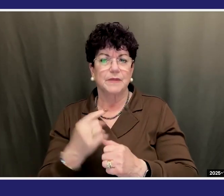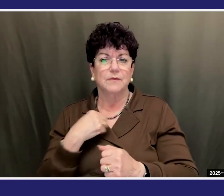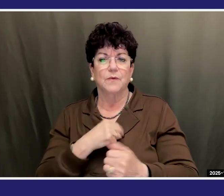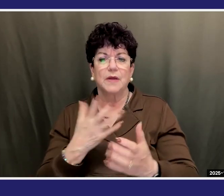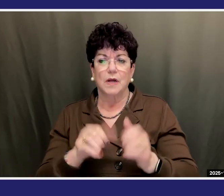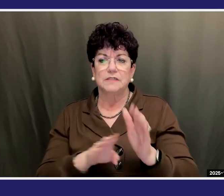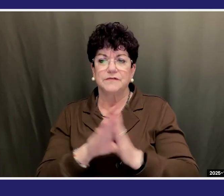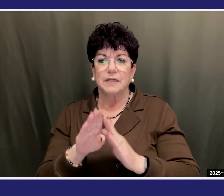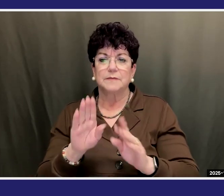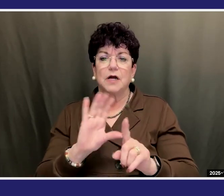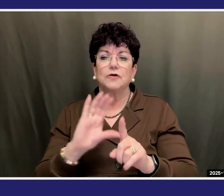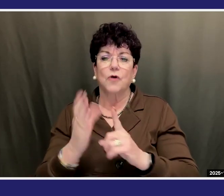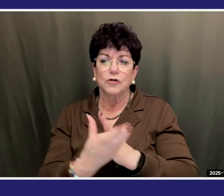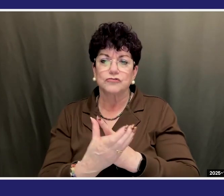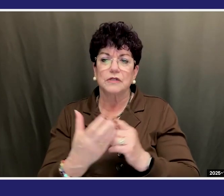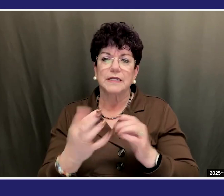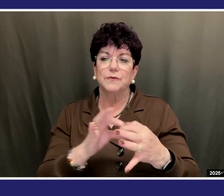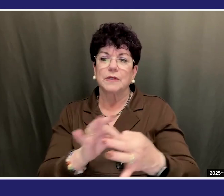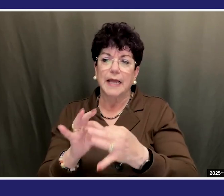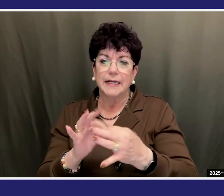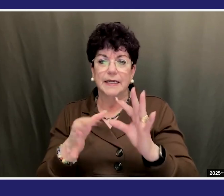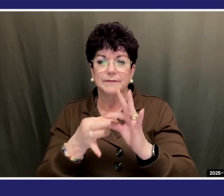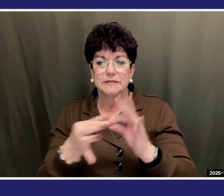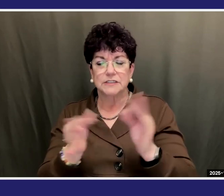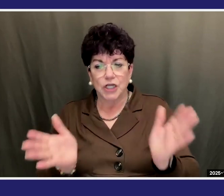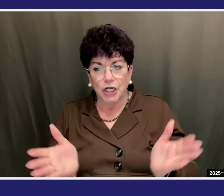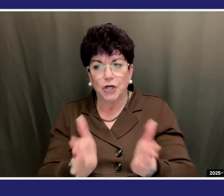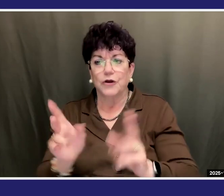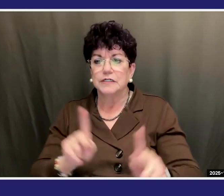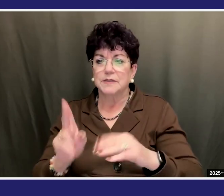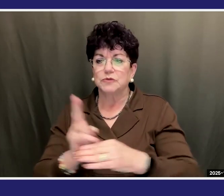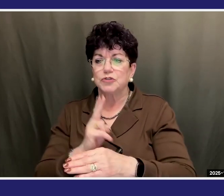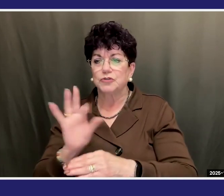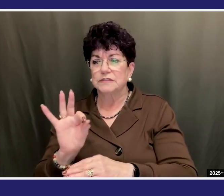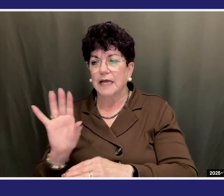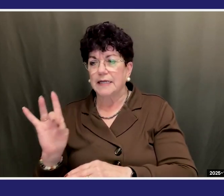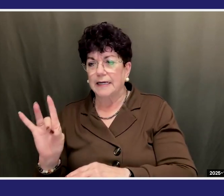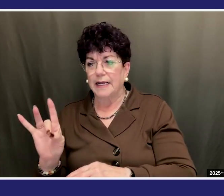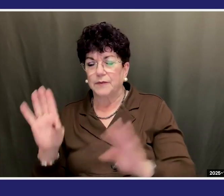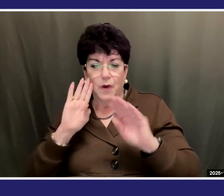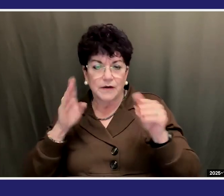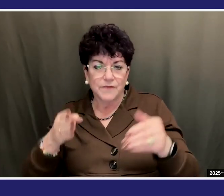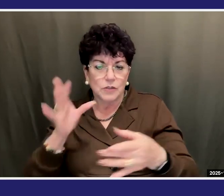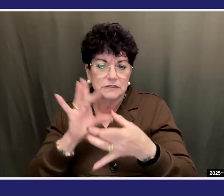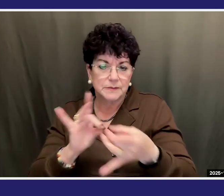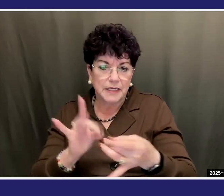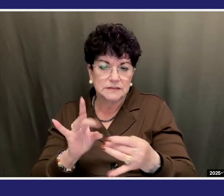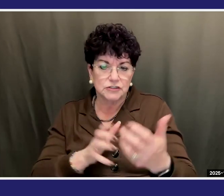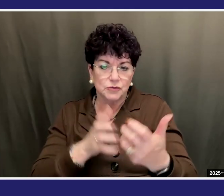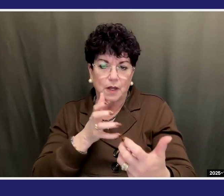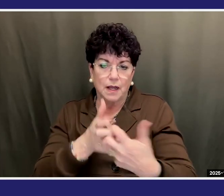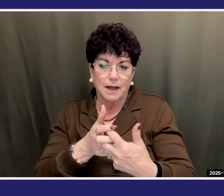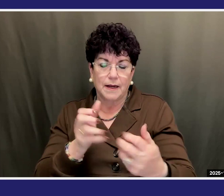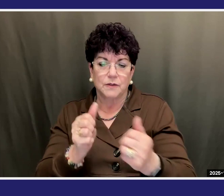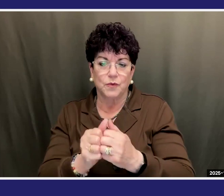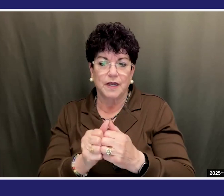develop culturally relevant messages and encourage the use of 988. We want to tailor the messaging. We want to align with the infrastructure that's already in